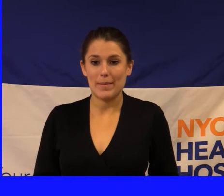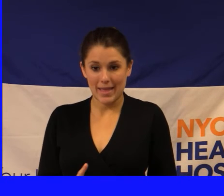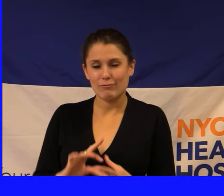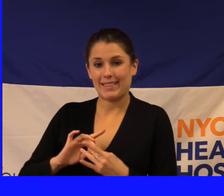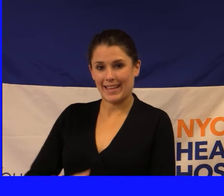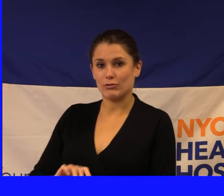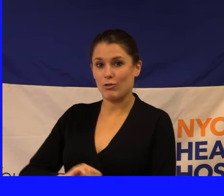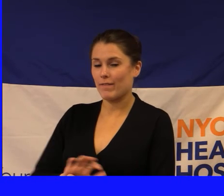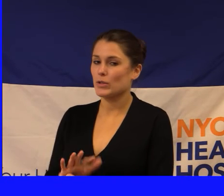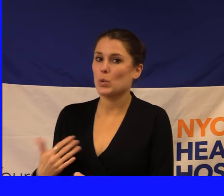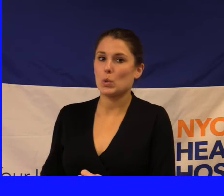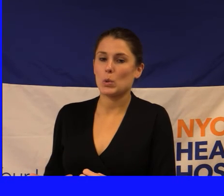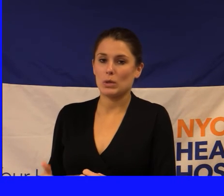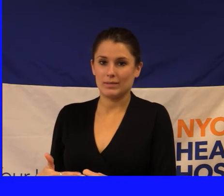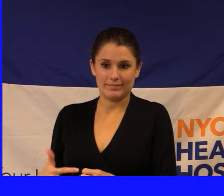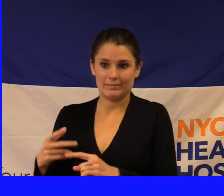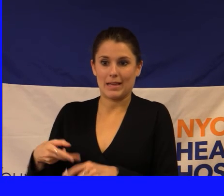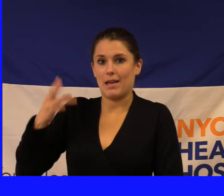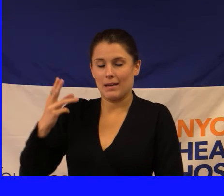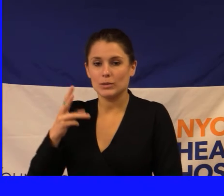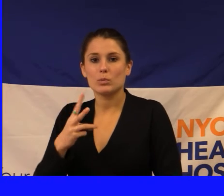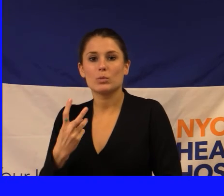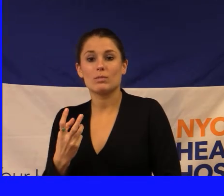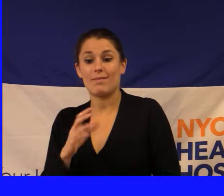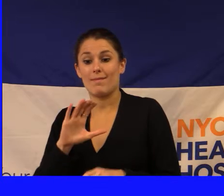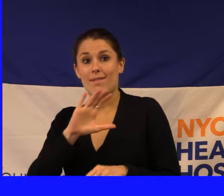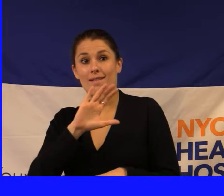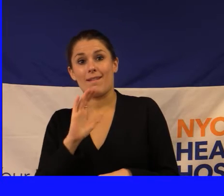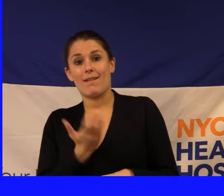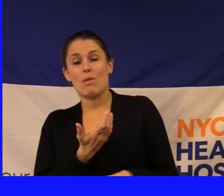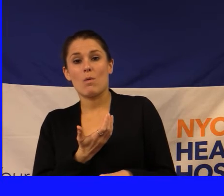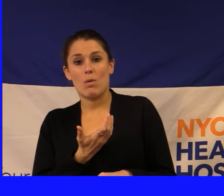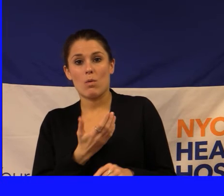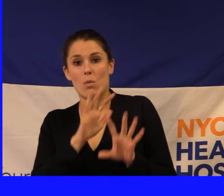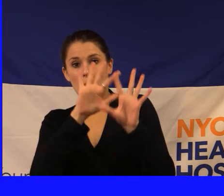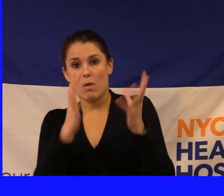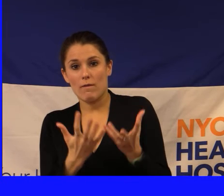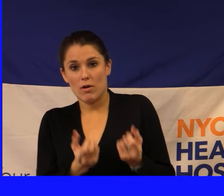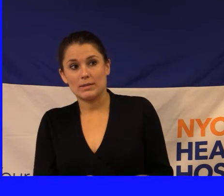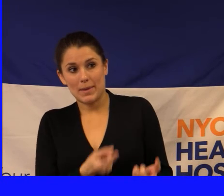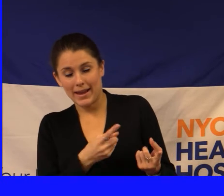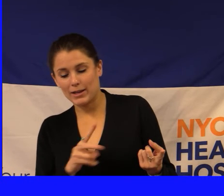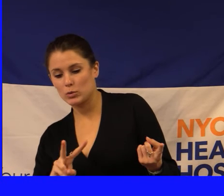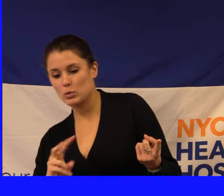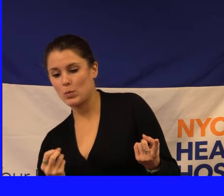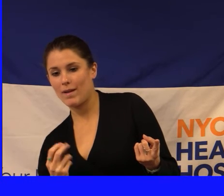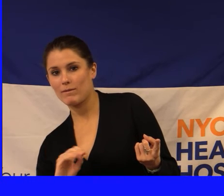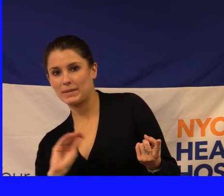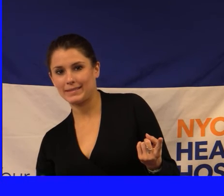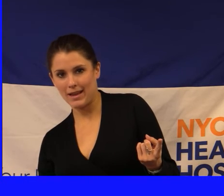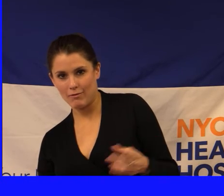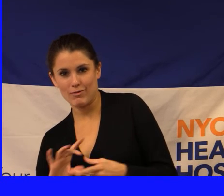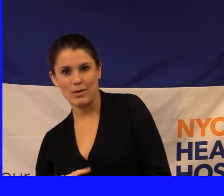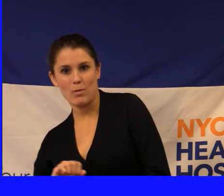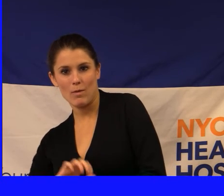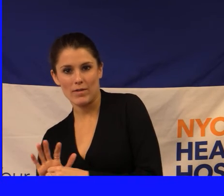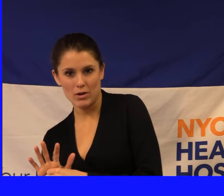COVID-19 related. 12% of our overall spending compared to